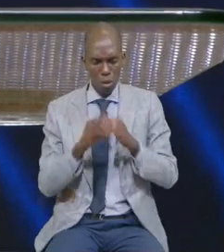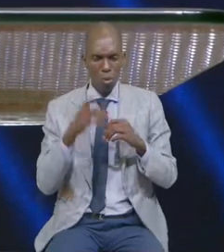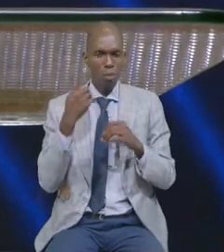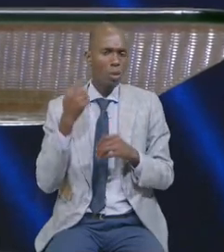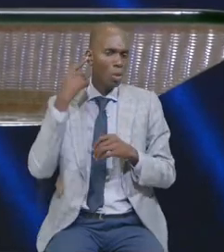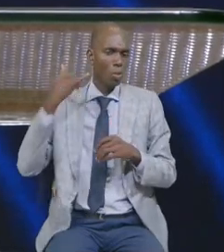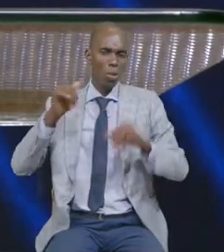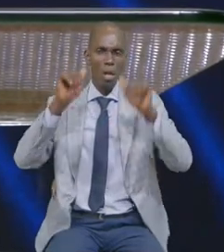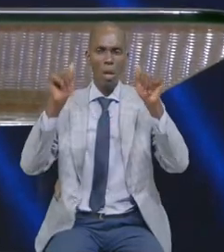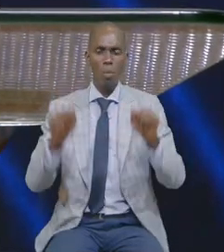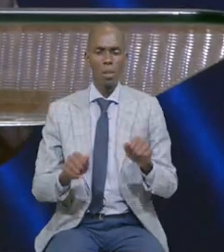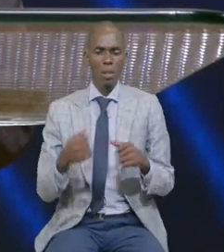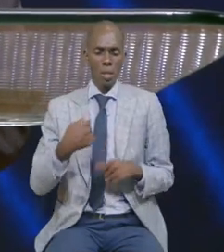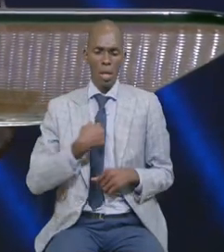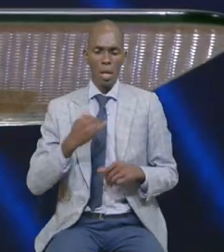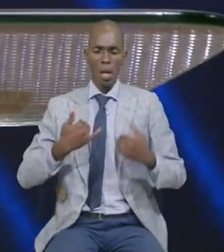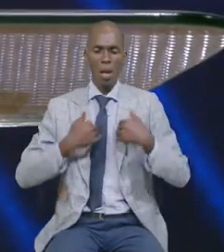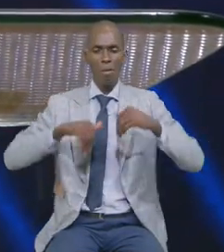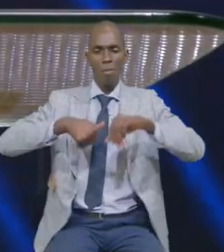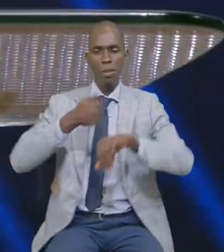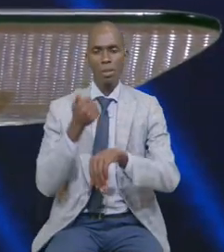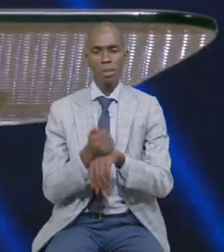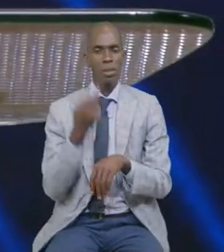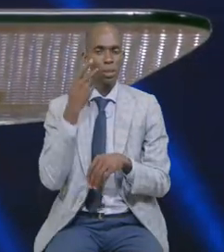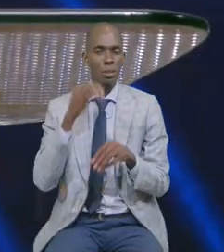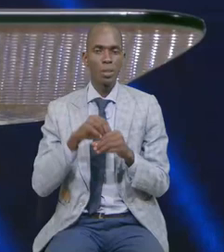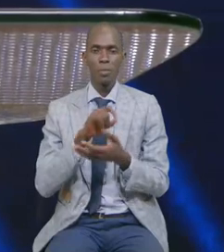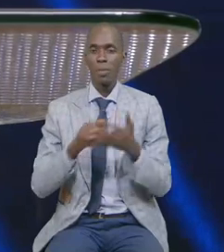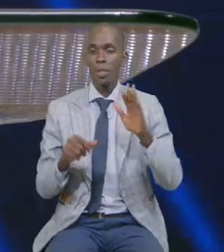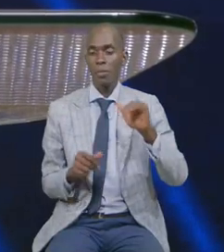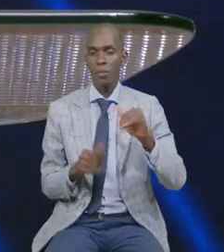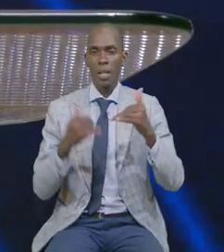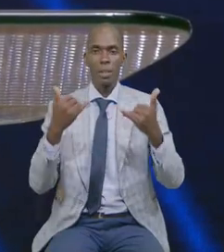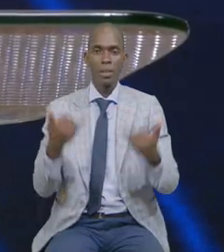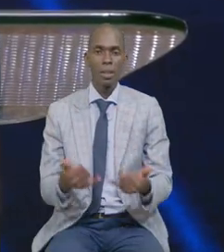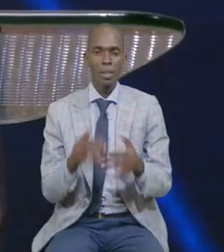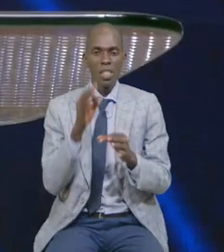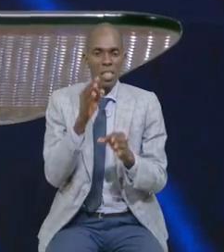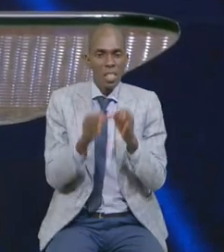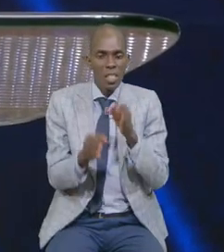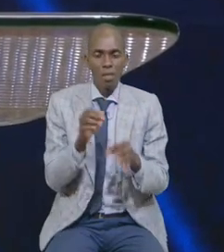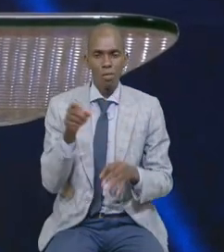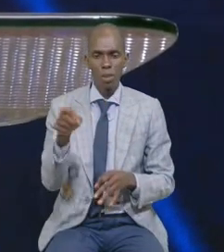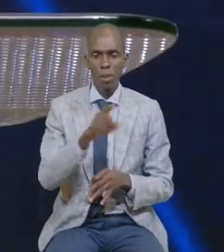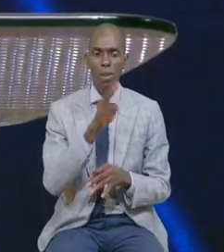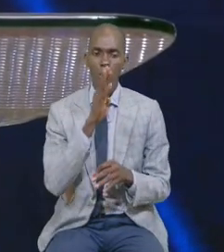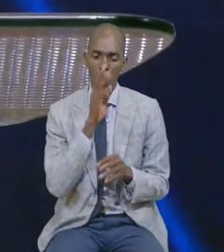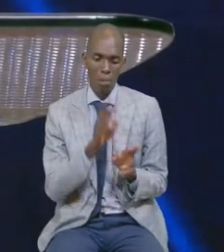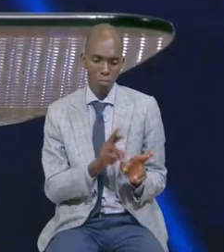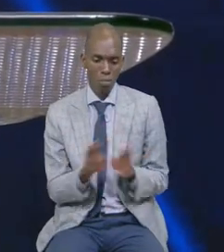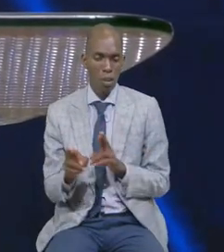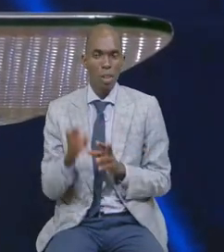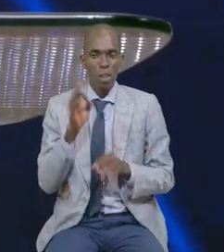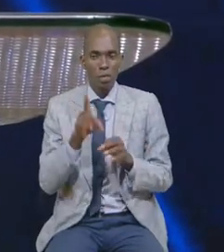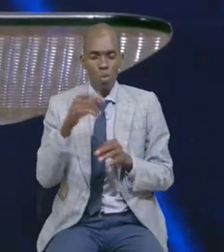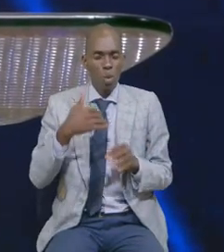have set up? Look at verse 15. In verse 15, now, if ye be ready, if you